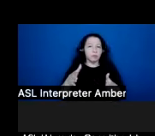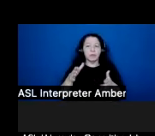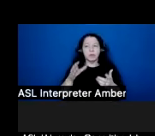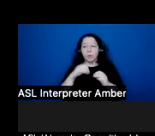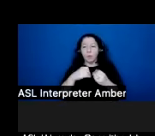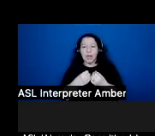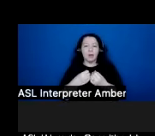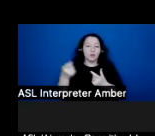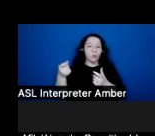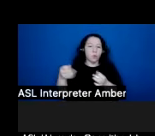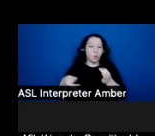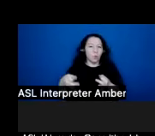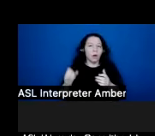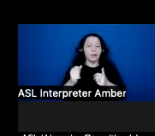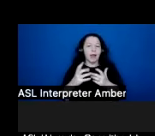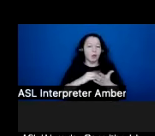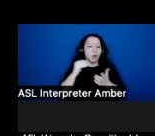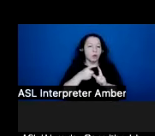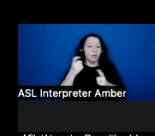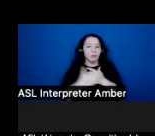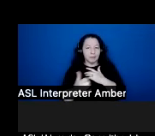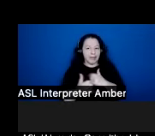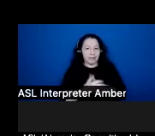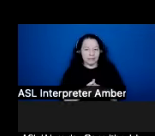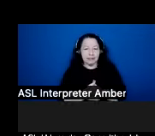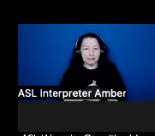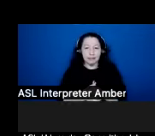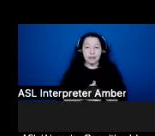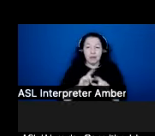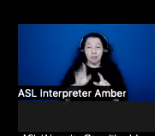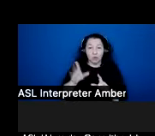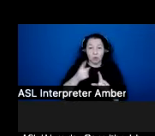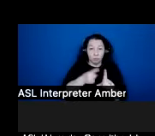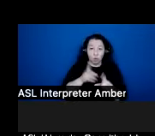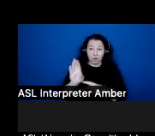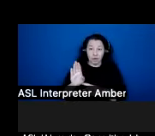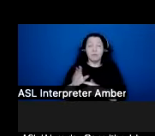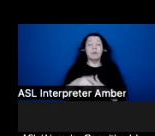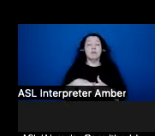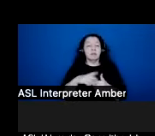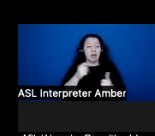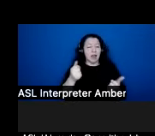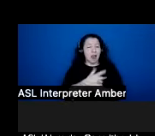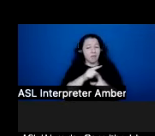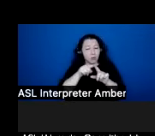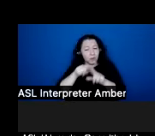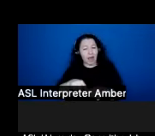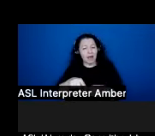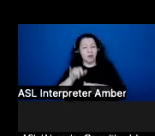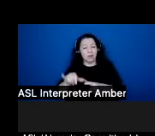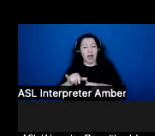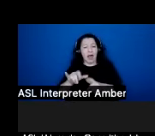But to your point, Debbie, all of this hinges on a shared understanding within your organization about how you're going to